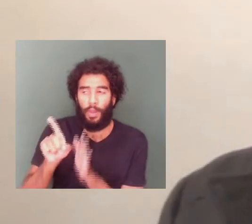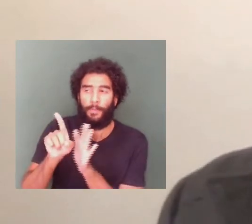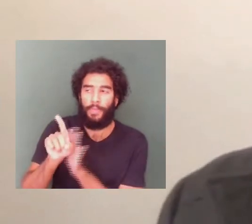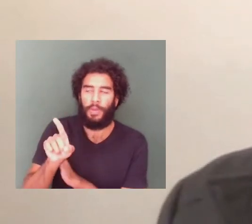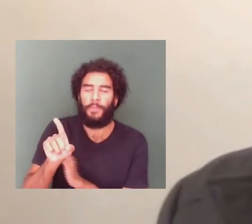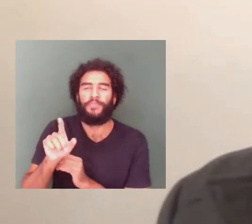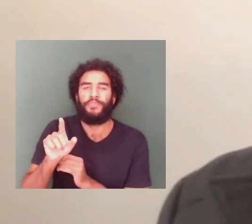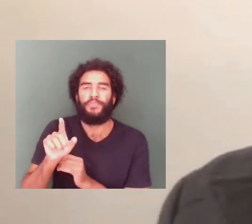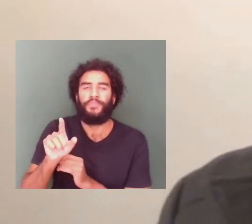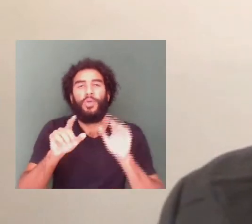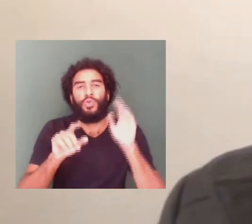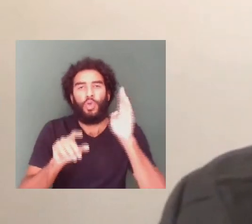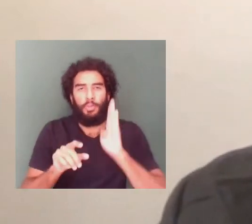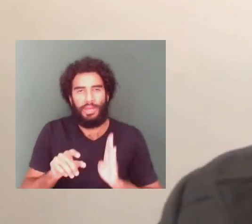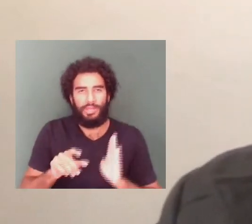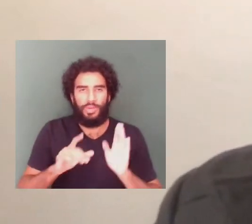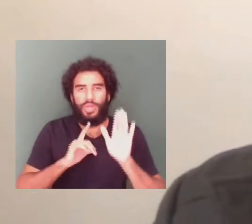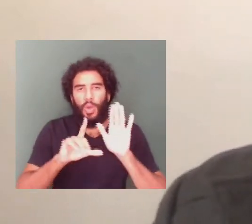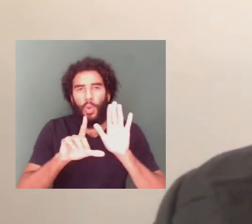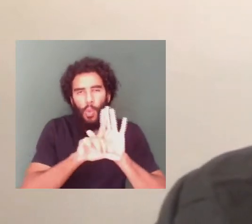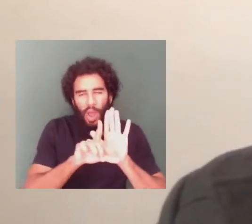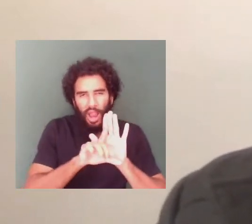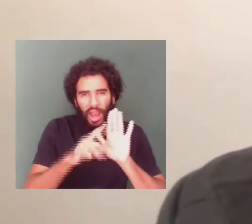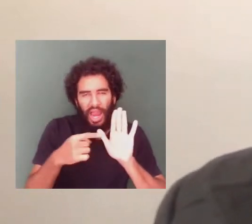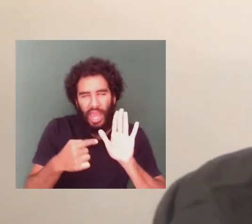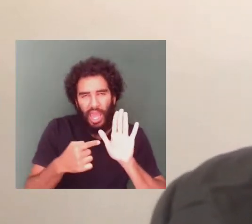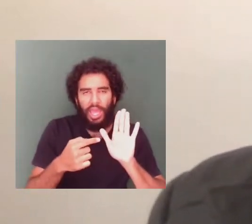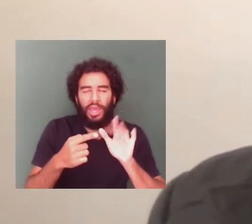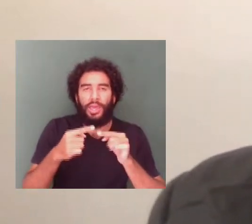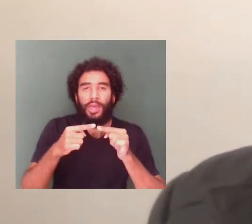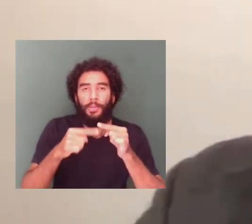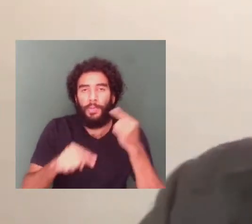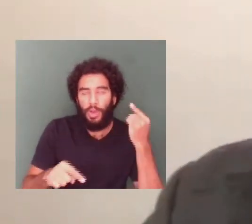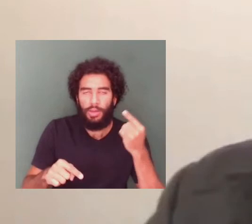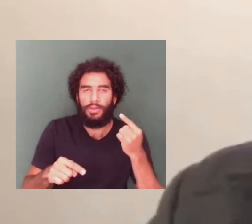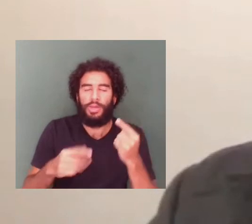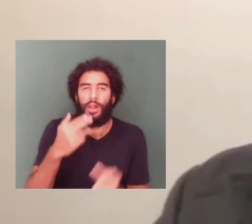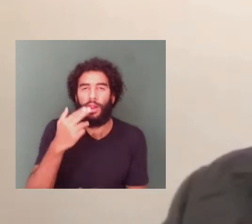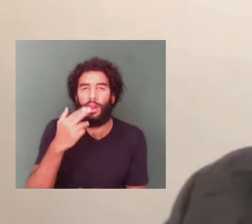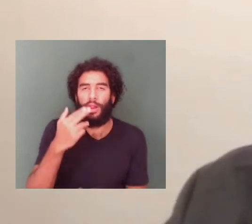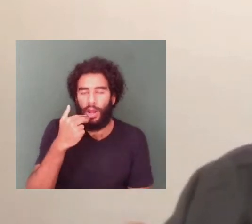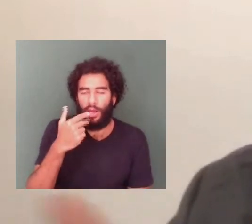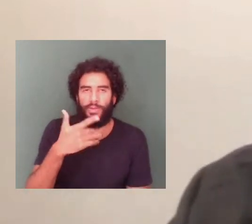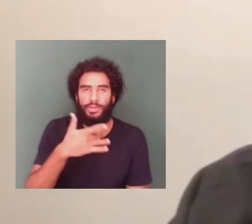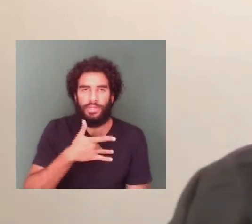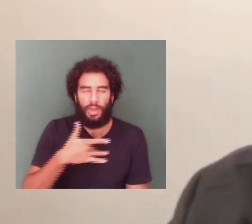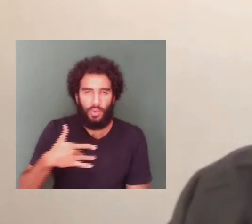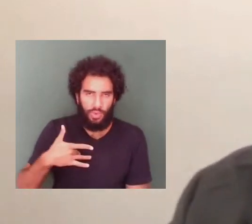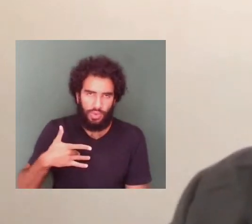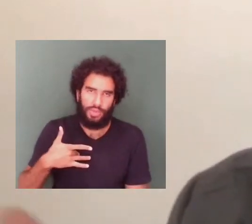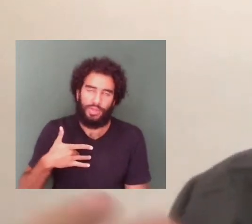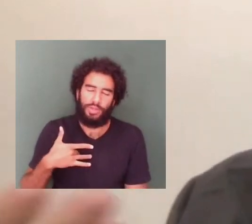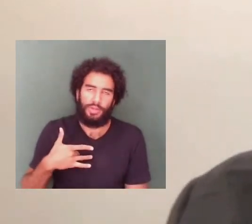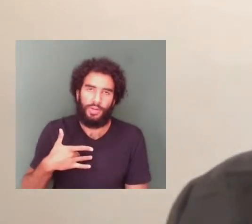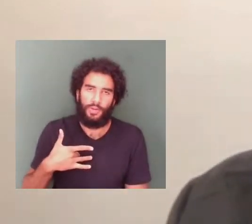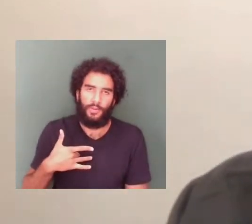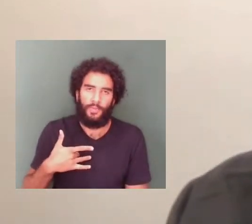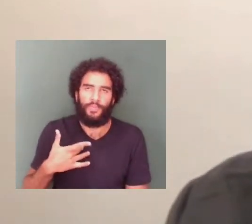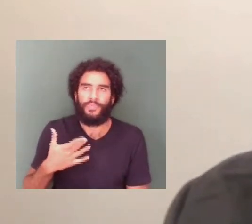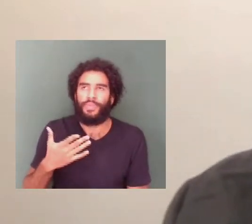question. Rodrigo Viana, do we have a law in Brazil that prohibits nutritional and